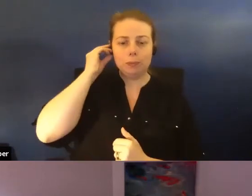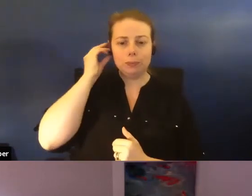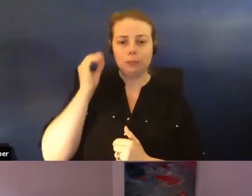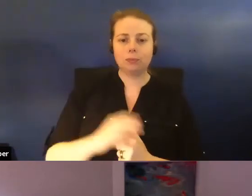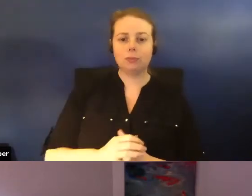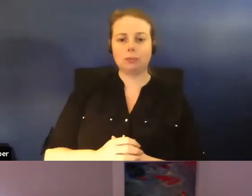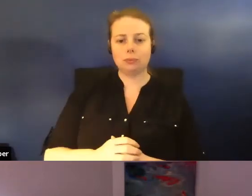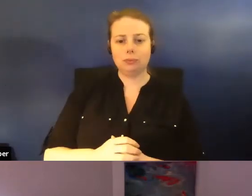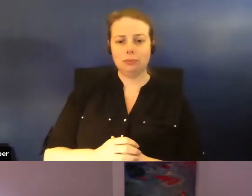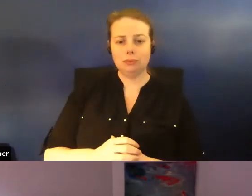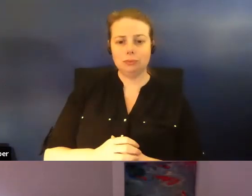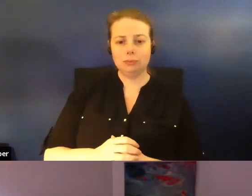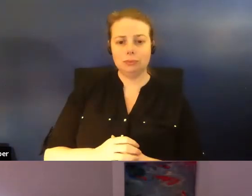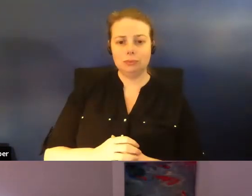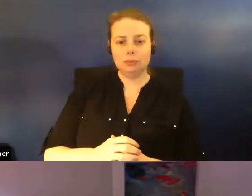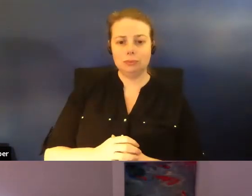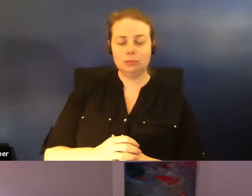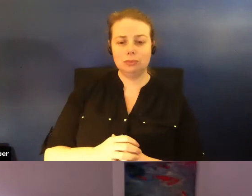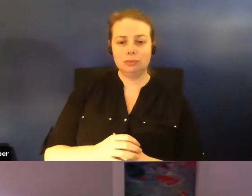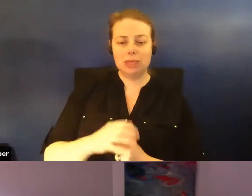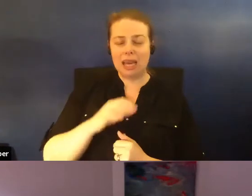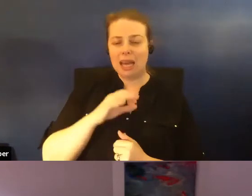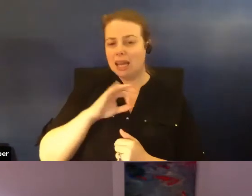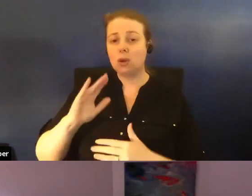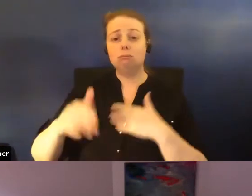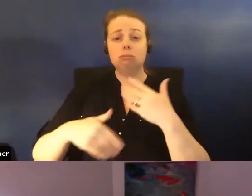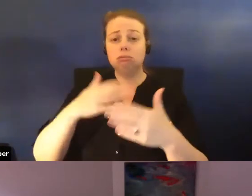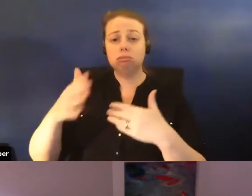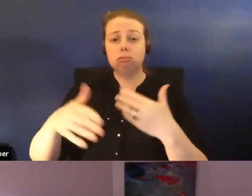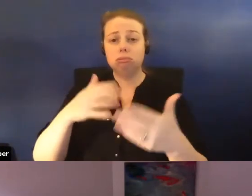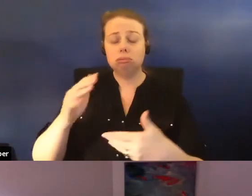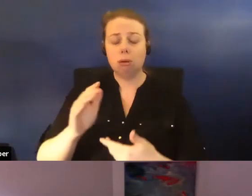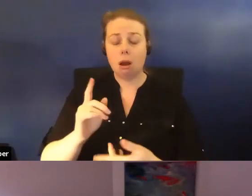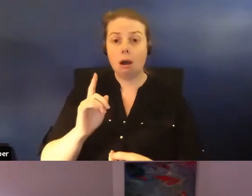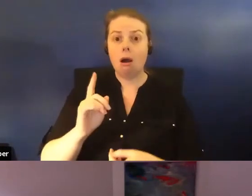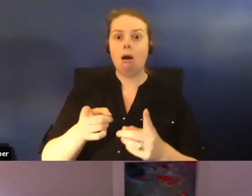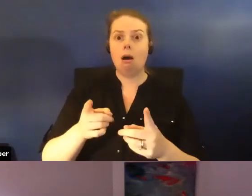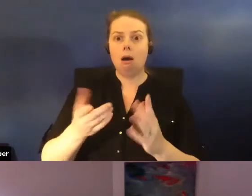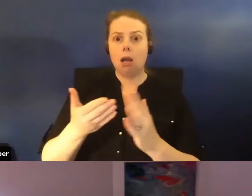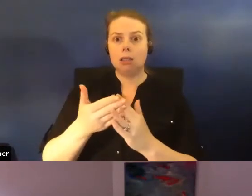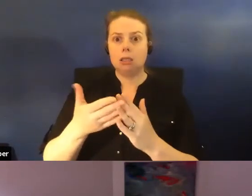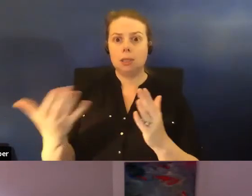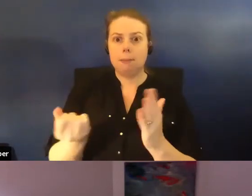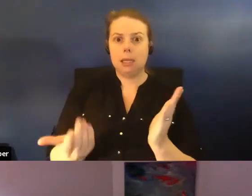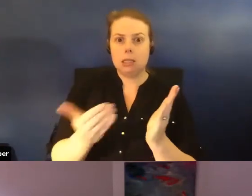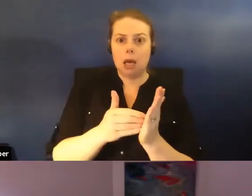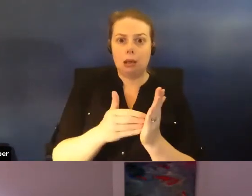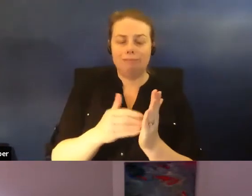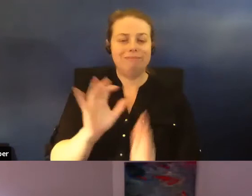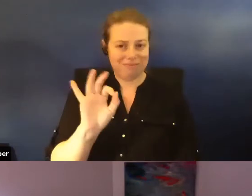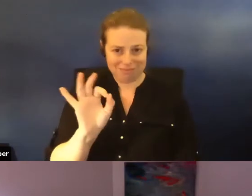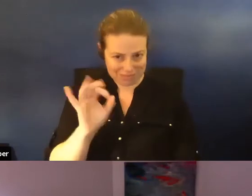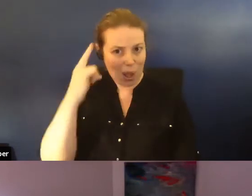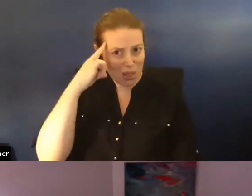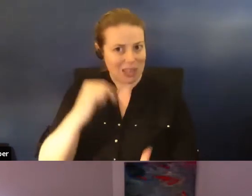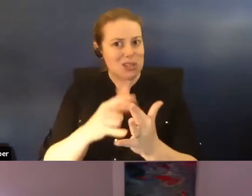not something that we have to try and beat into people after the fact. So, yeah, I just think Sean's